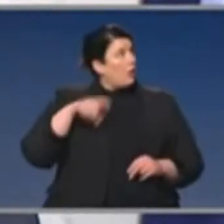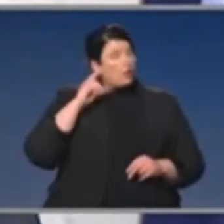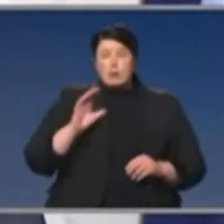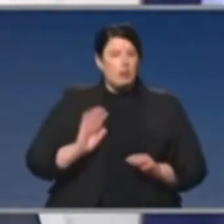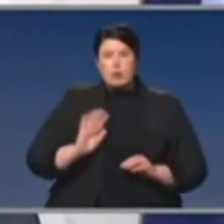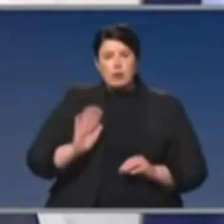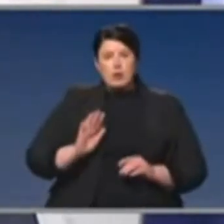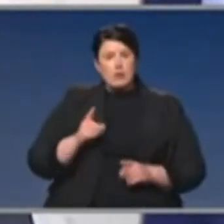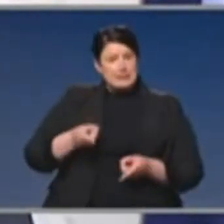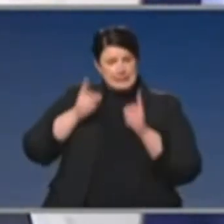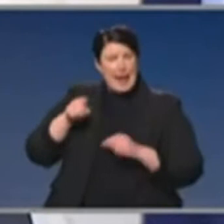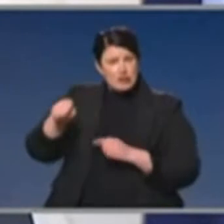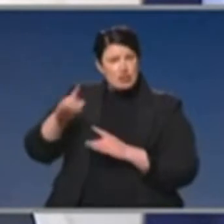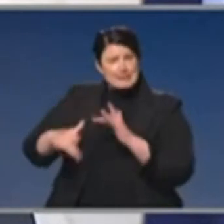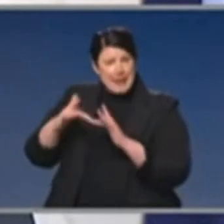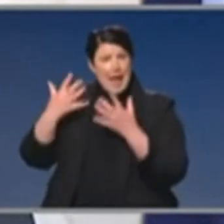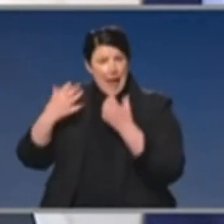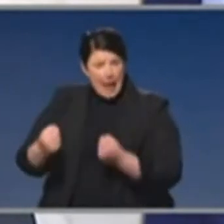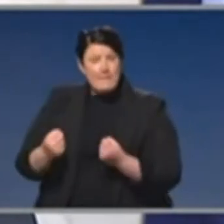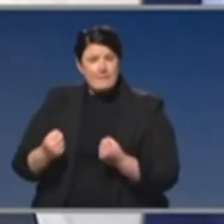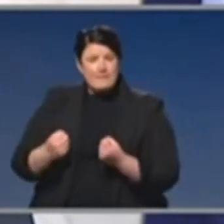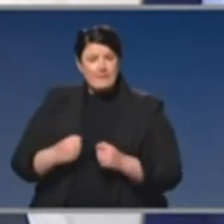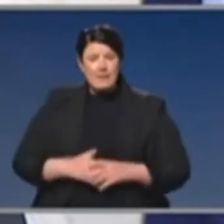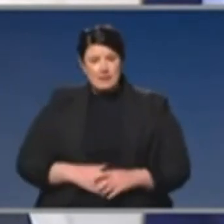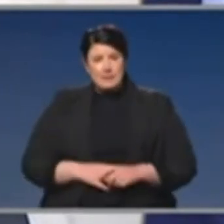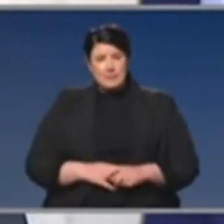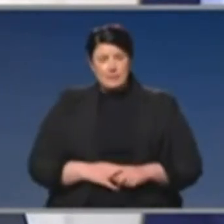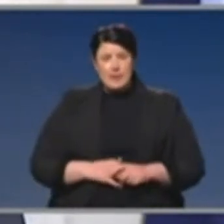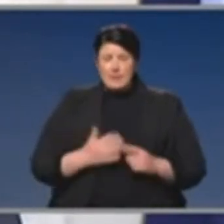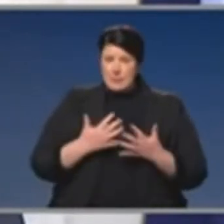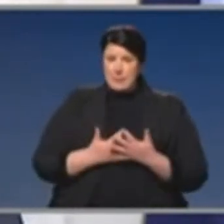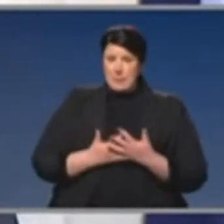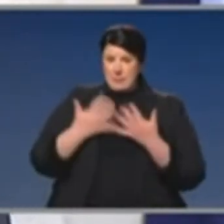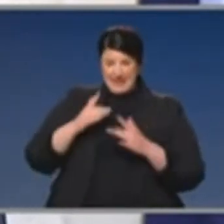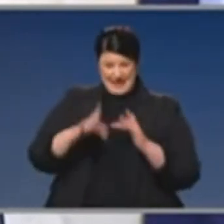The devices are a big part of our lives as adults, and they're a massive part